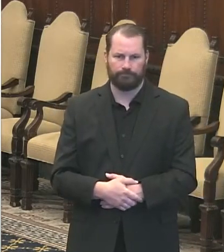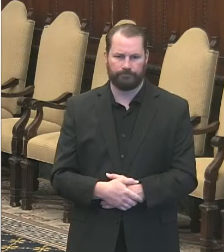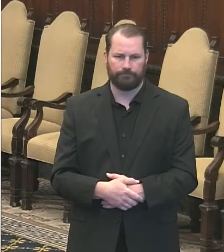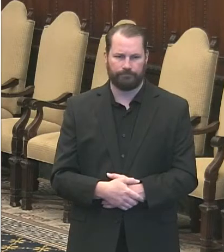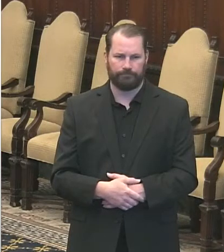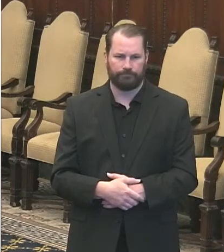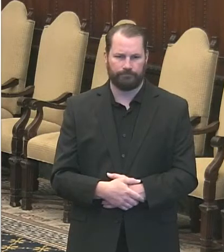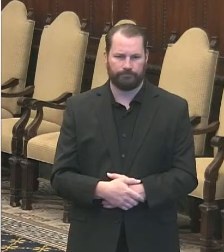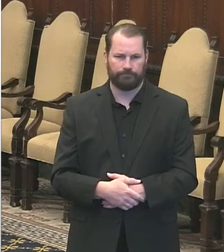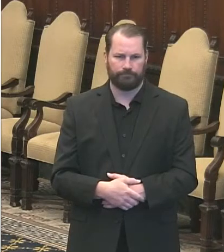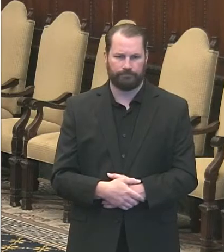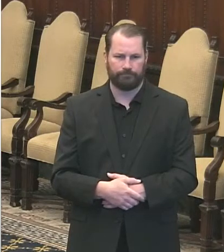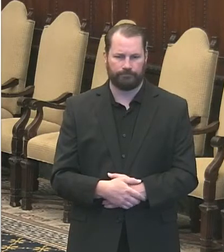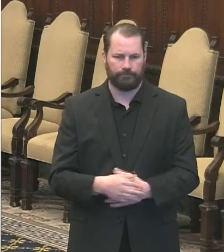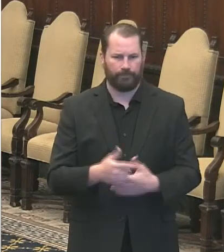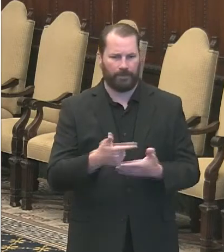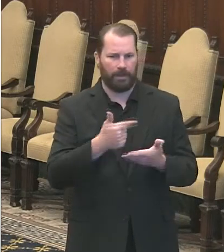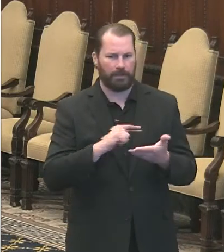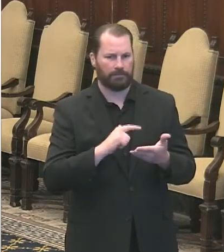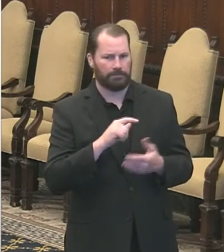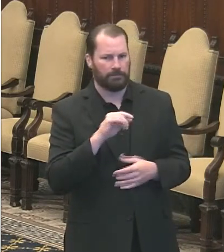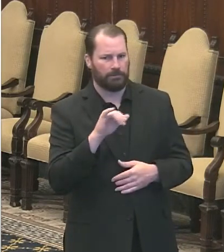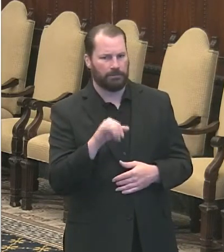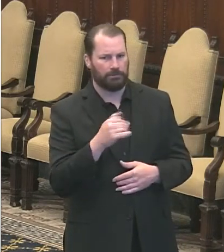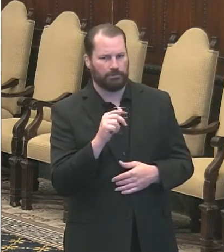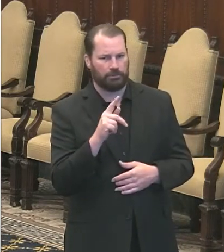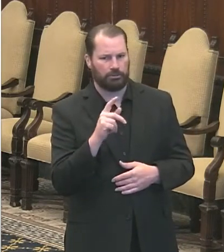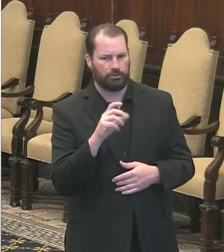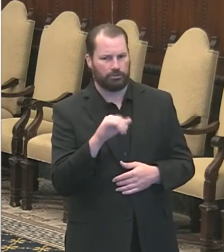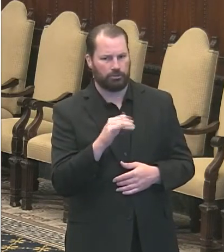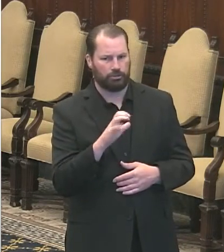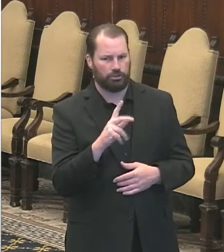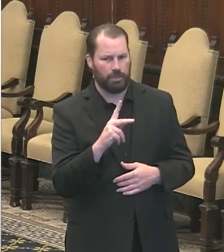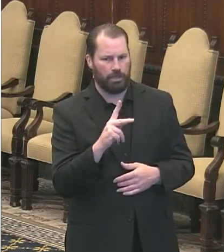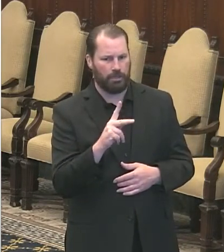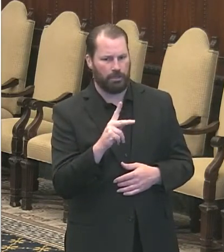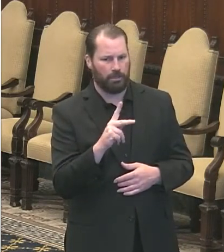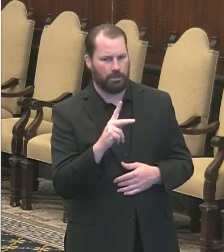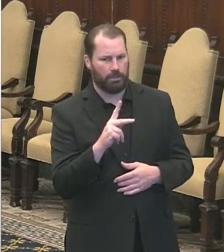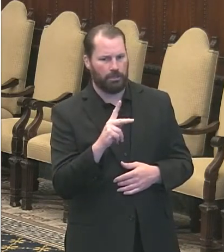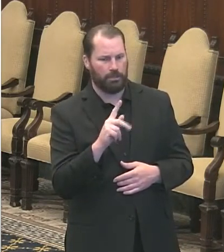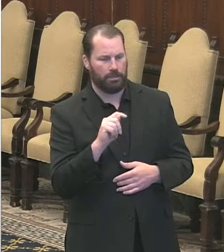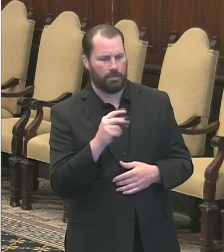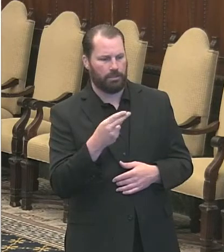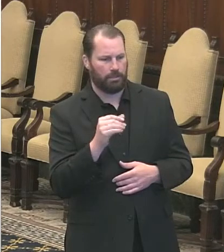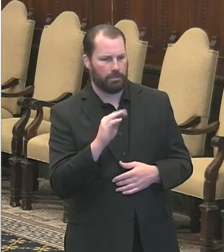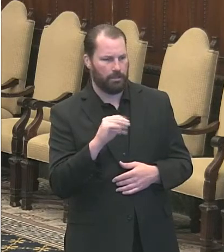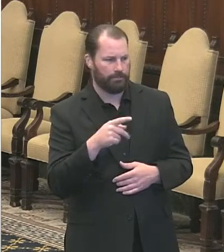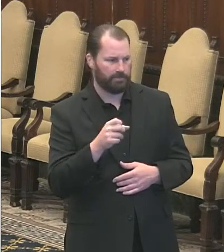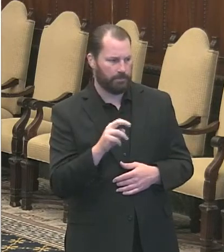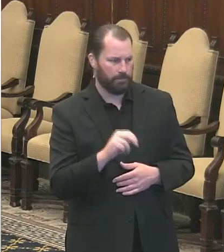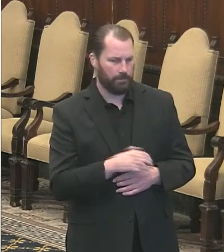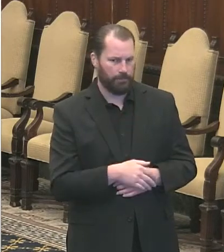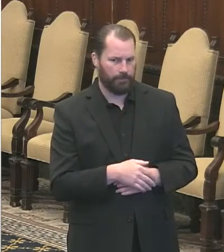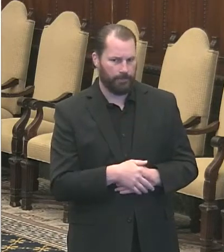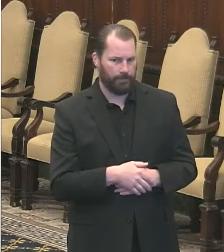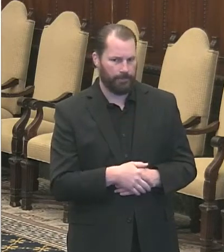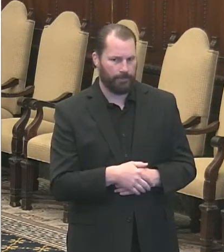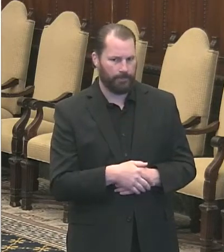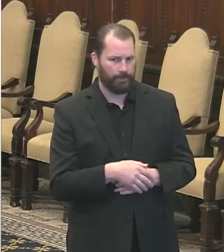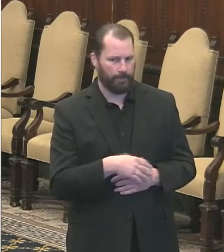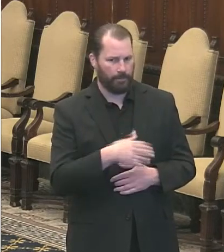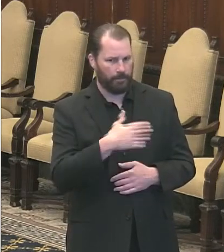All right. Thanks, Pat. We're going to go to Jack Tomsick with Metro. Hello. A big part of the July 4th celebrations